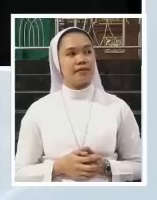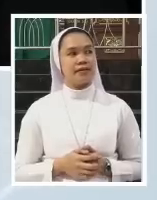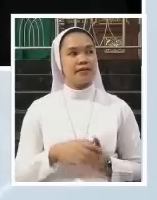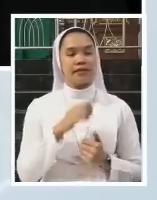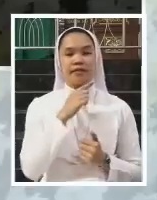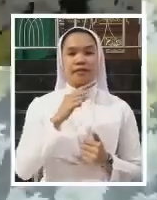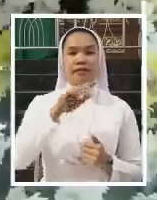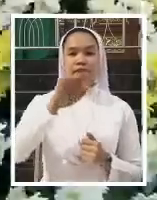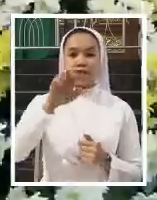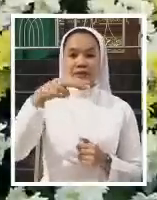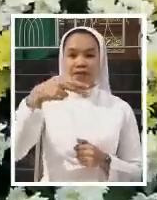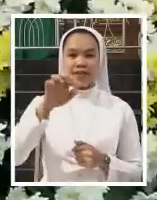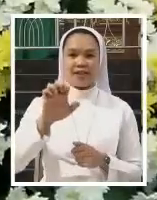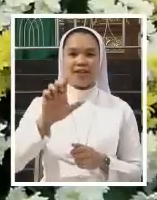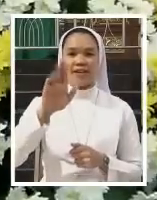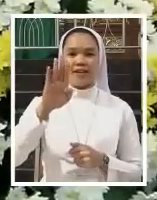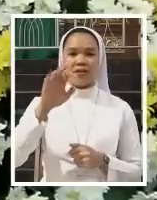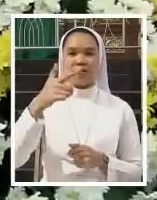Father Eugene Lubigan.